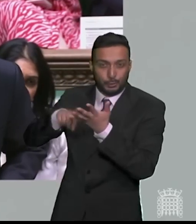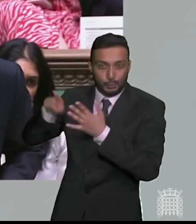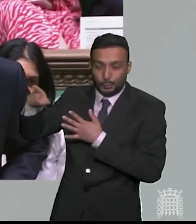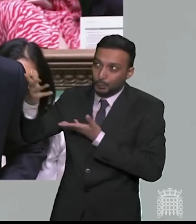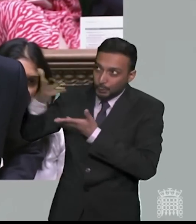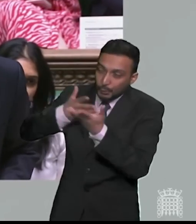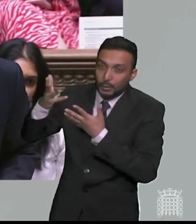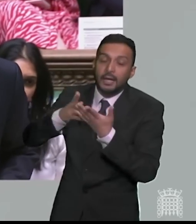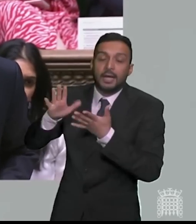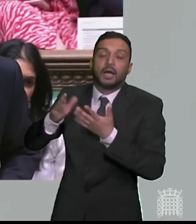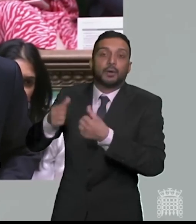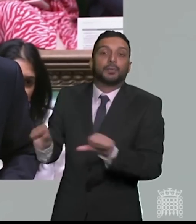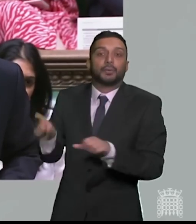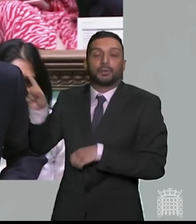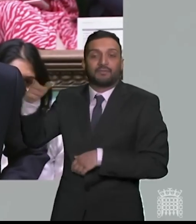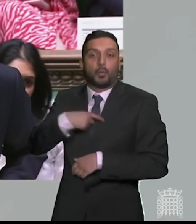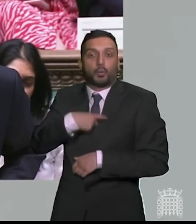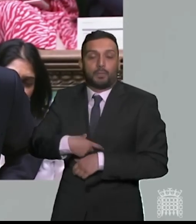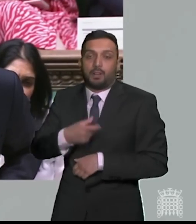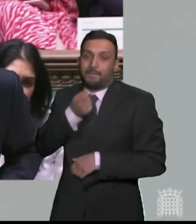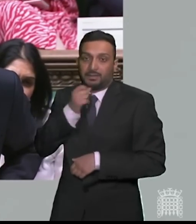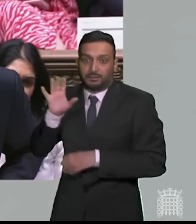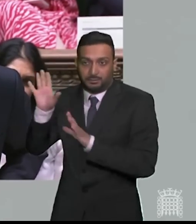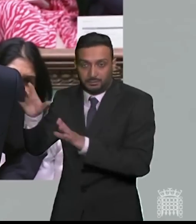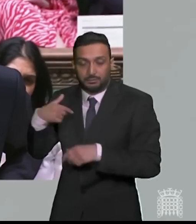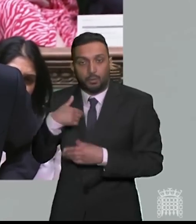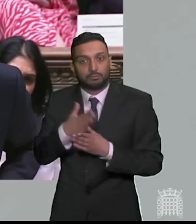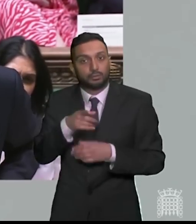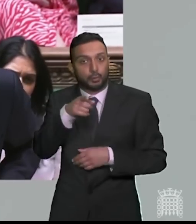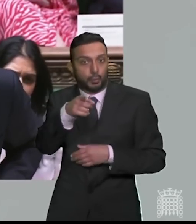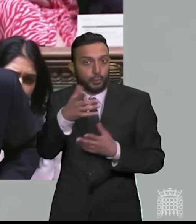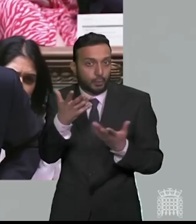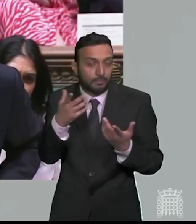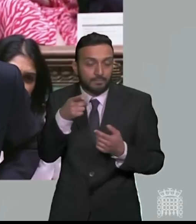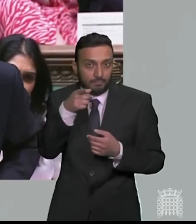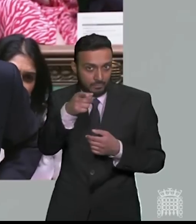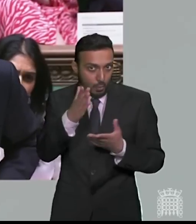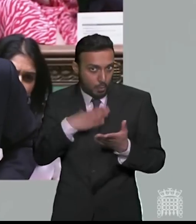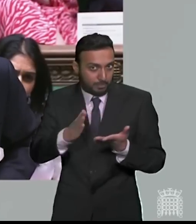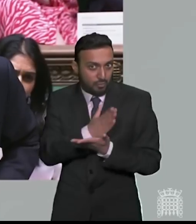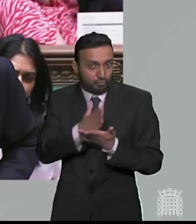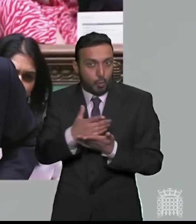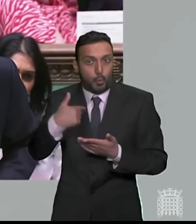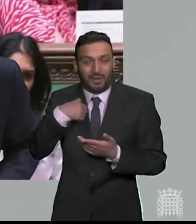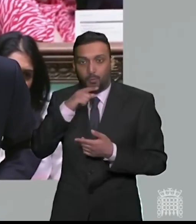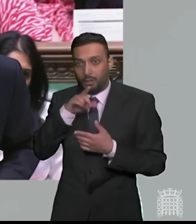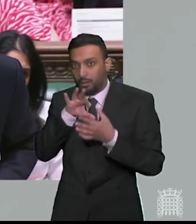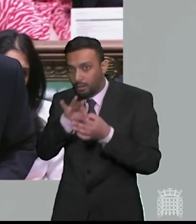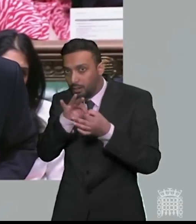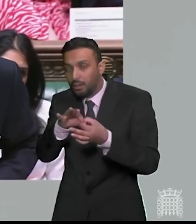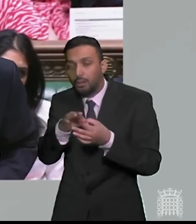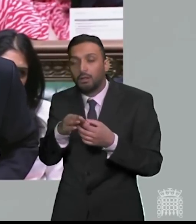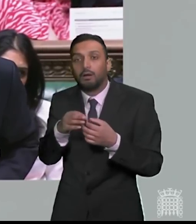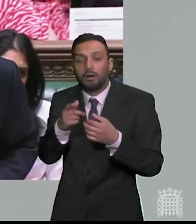to resolve the issues in veterinary medicines. And I know that he will want to make sure that we engage closely with him and the UFU, which we have been doing, to